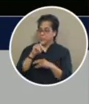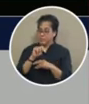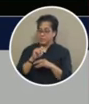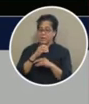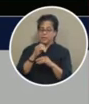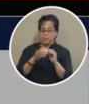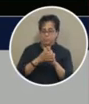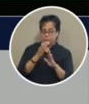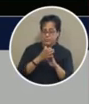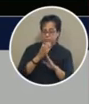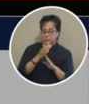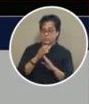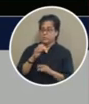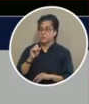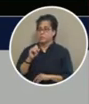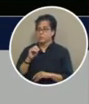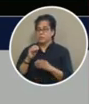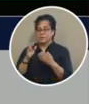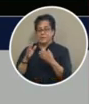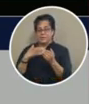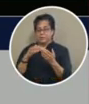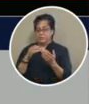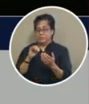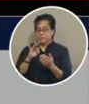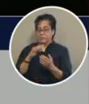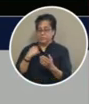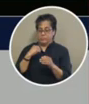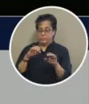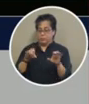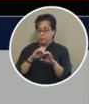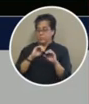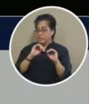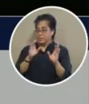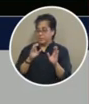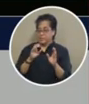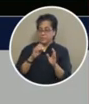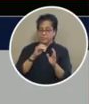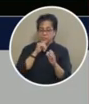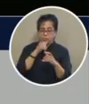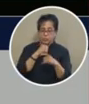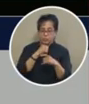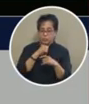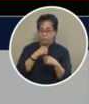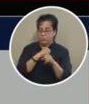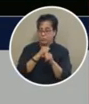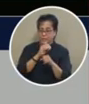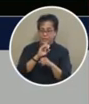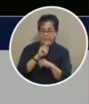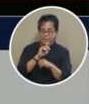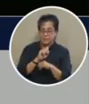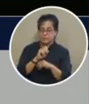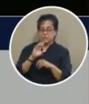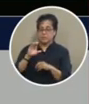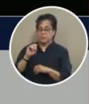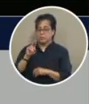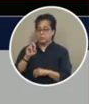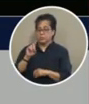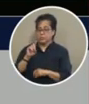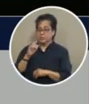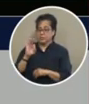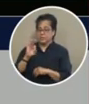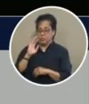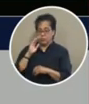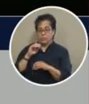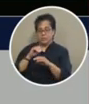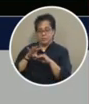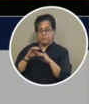operational. So just even if we did nothing and said we're not going to make cuts or whatever, COVID-19 would impact how we do